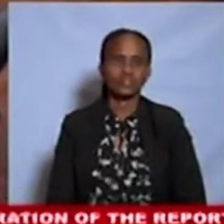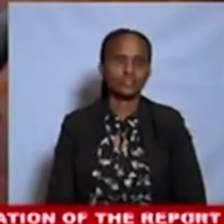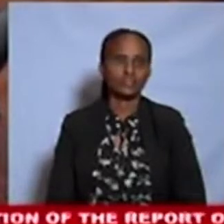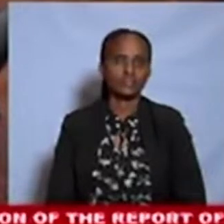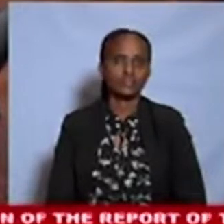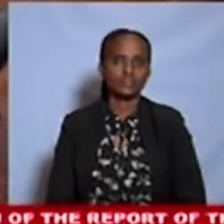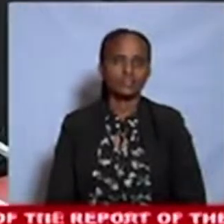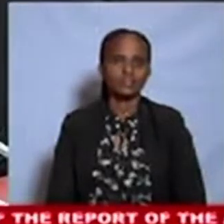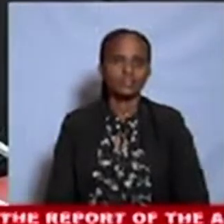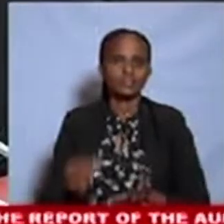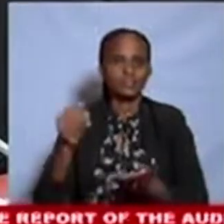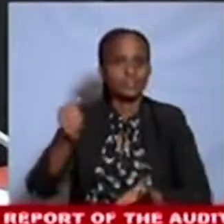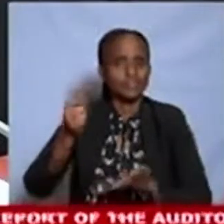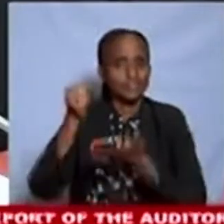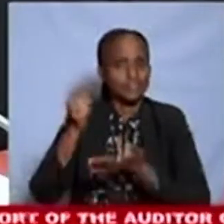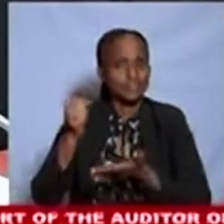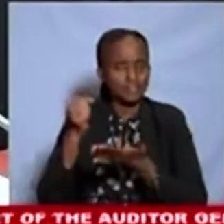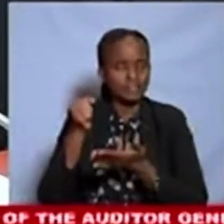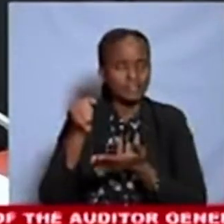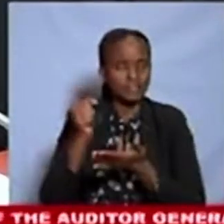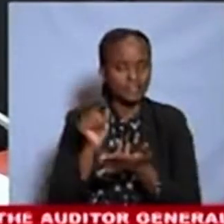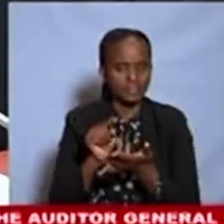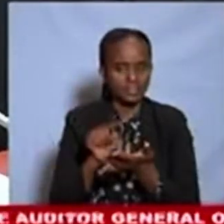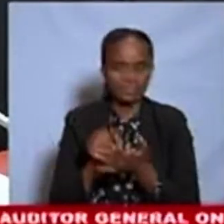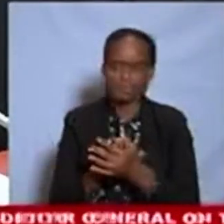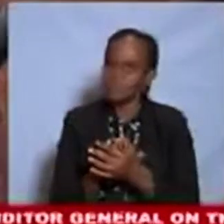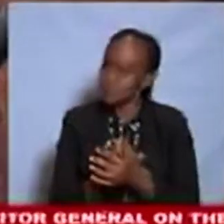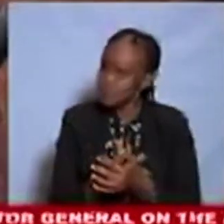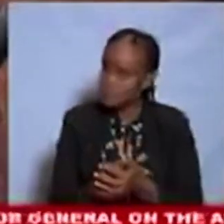Seek the indulgence of the treasurer. Please go ahead.